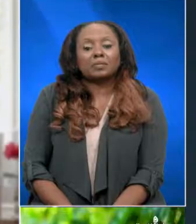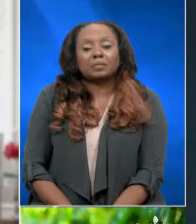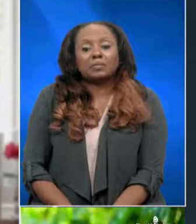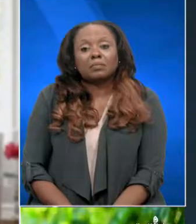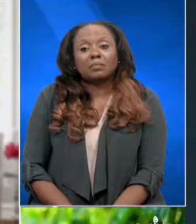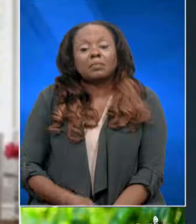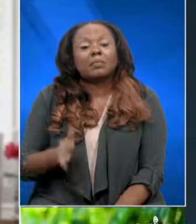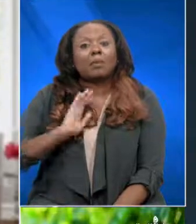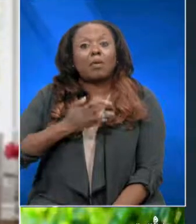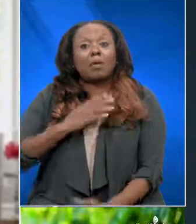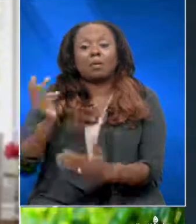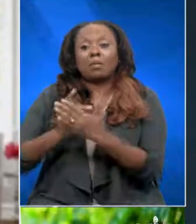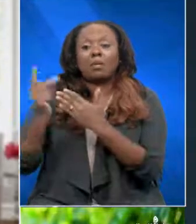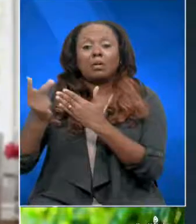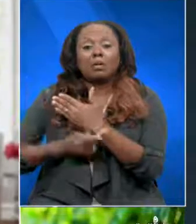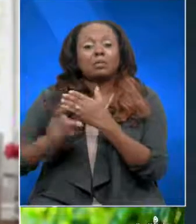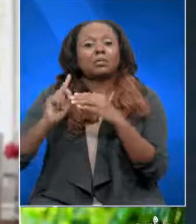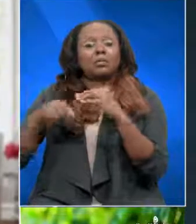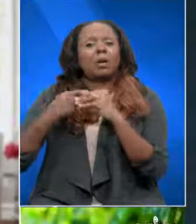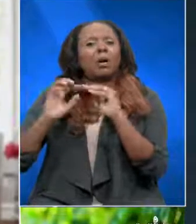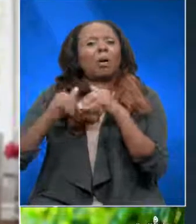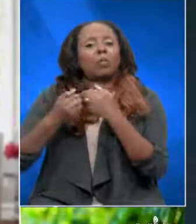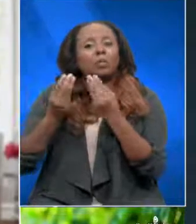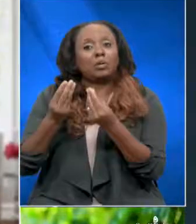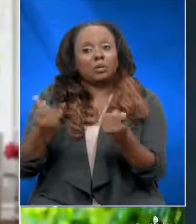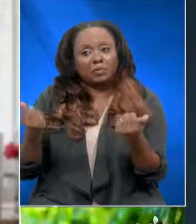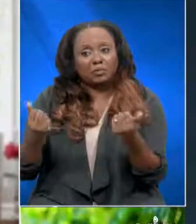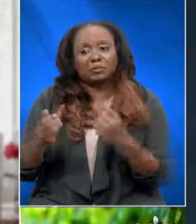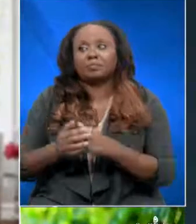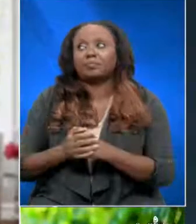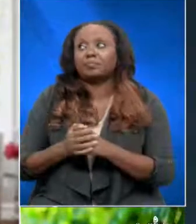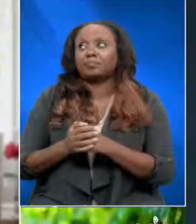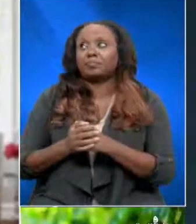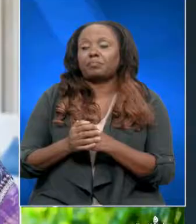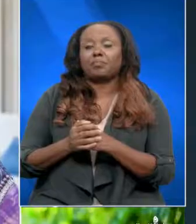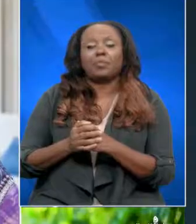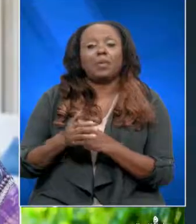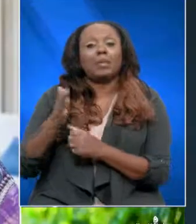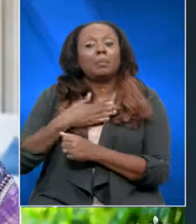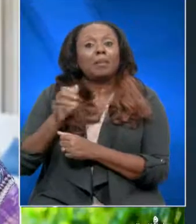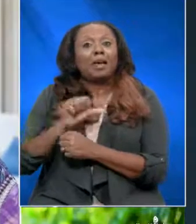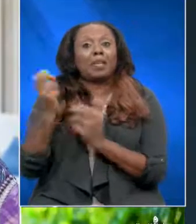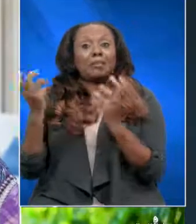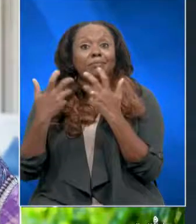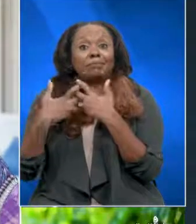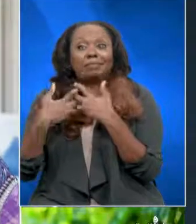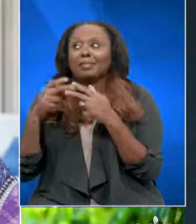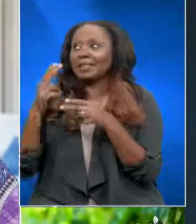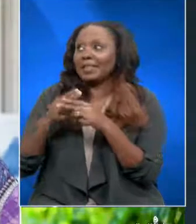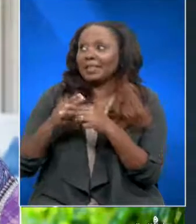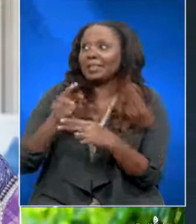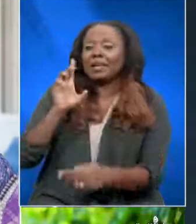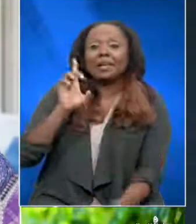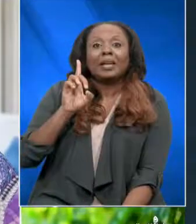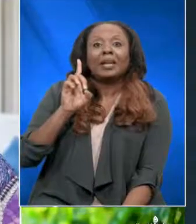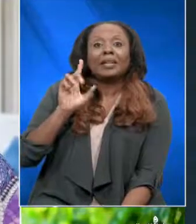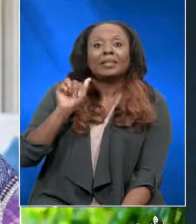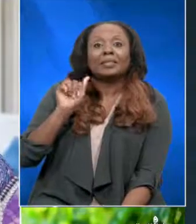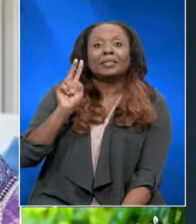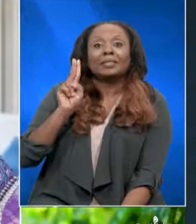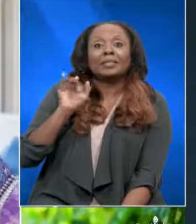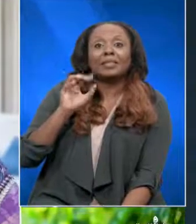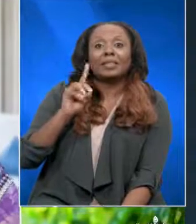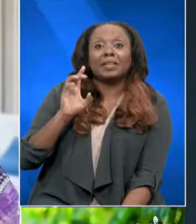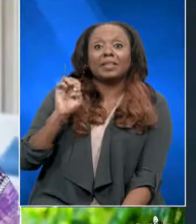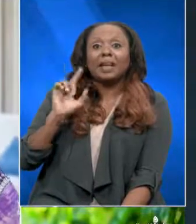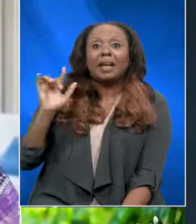solutions-oriented conversation. My co-host for the program is David Ellis, and he will tell you more about this